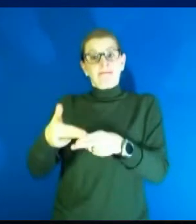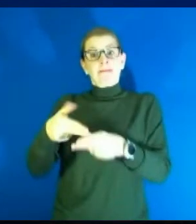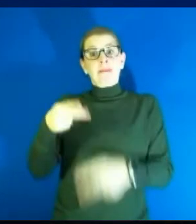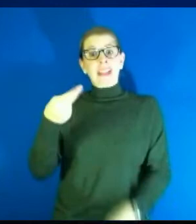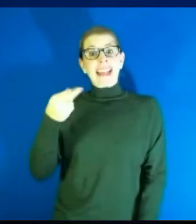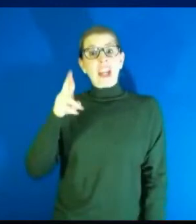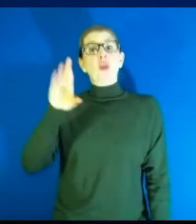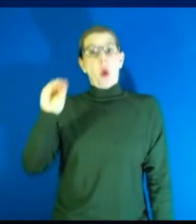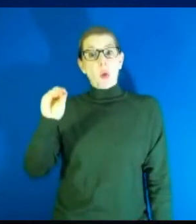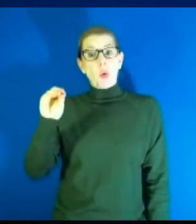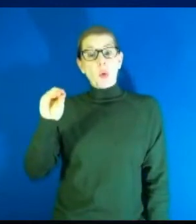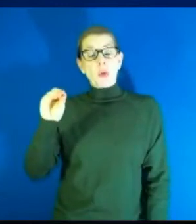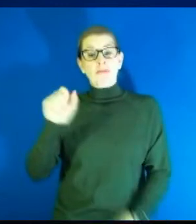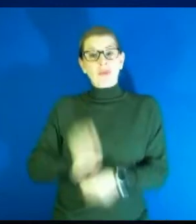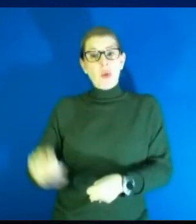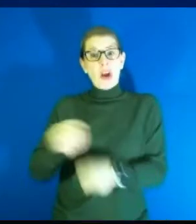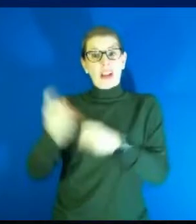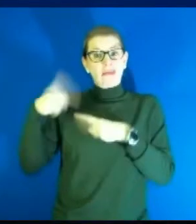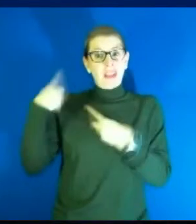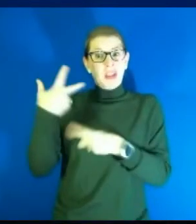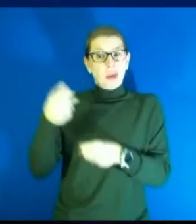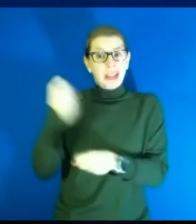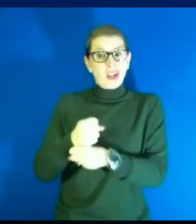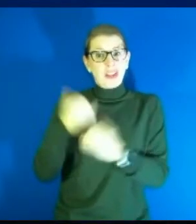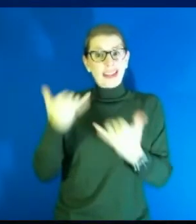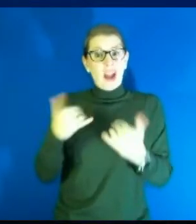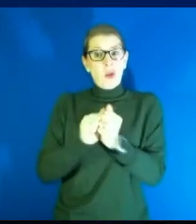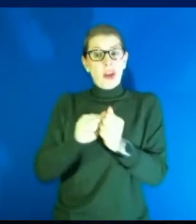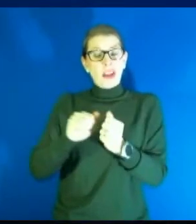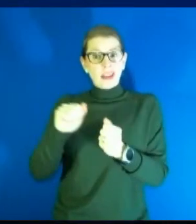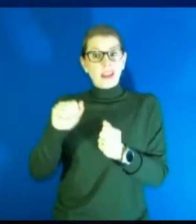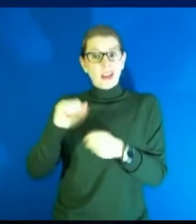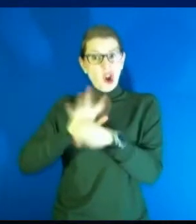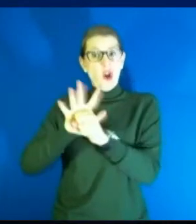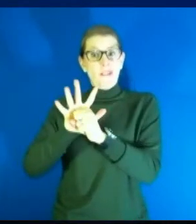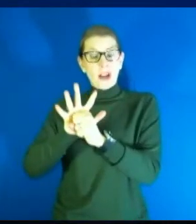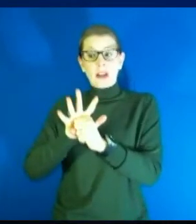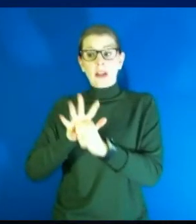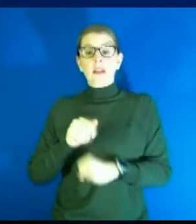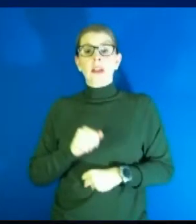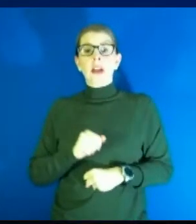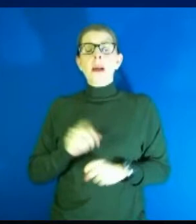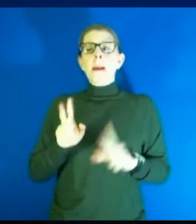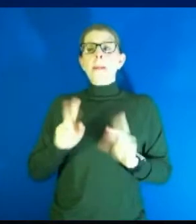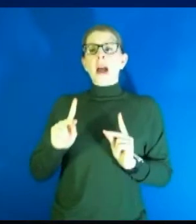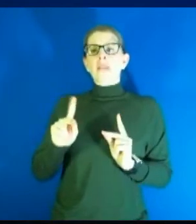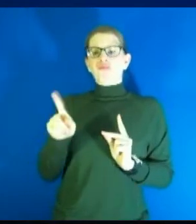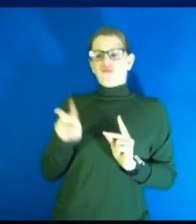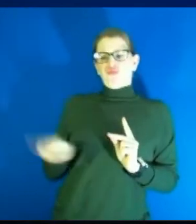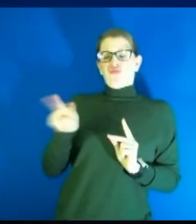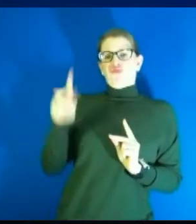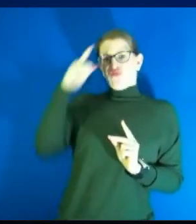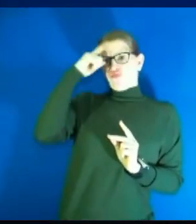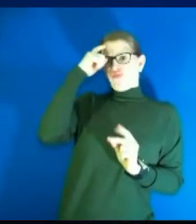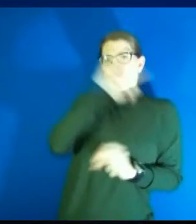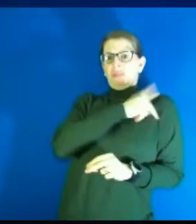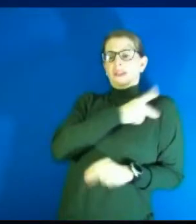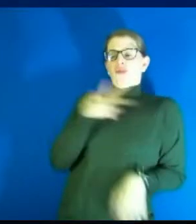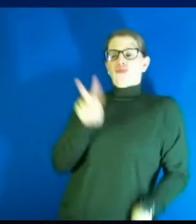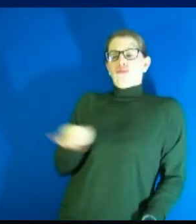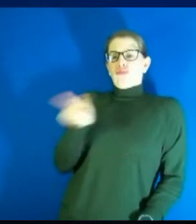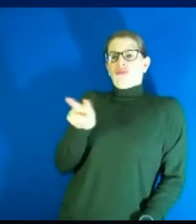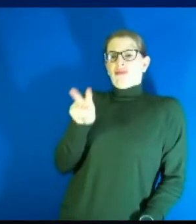now. And so to have those people sometimes treated with a little bit of suspicion or disrespect is very difficult,